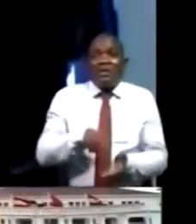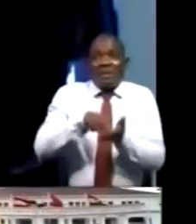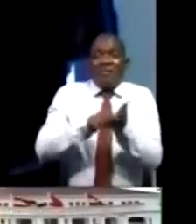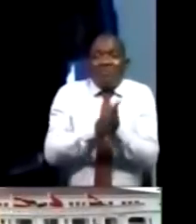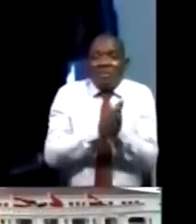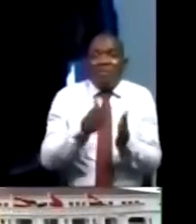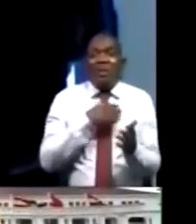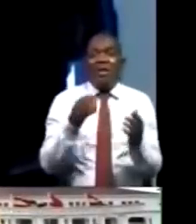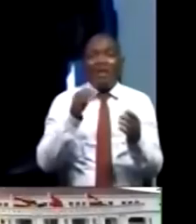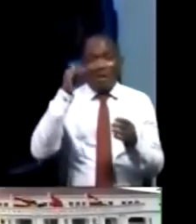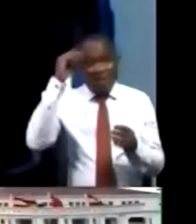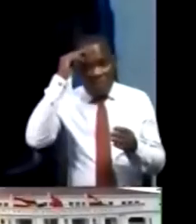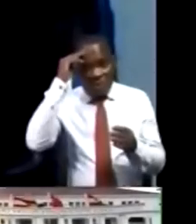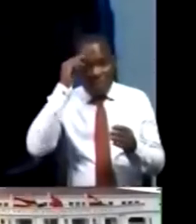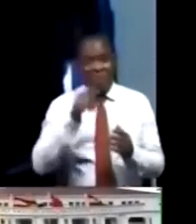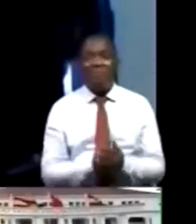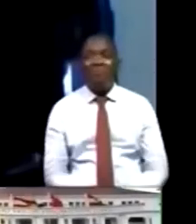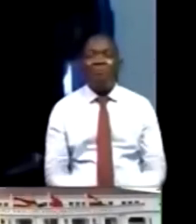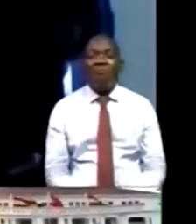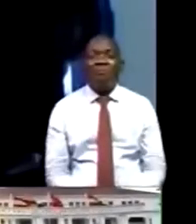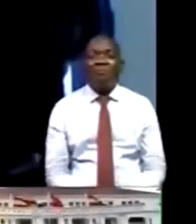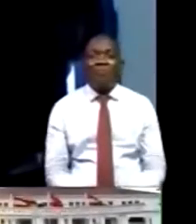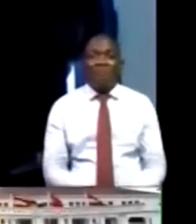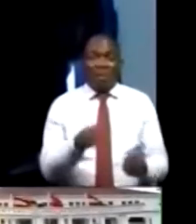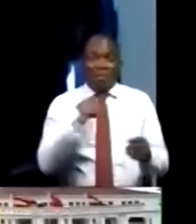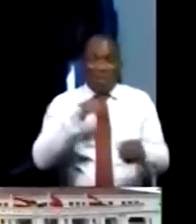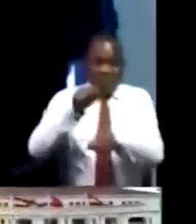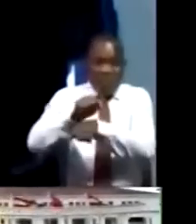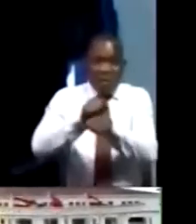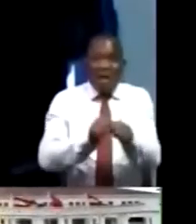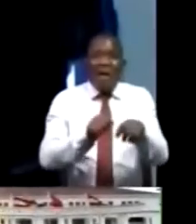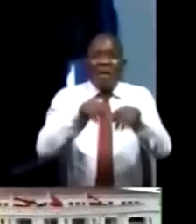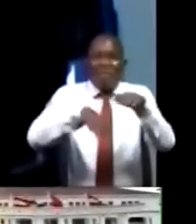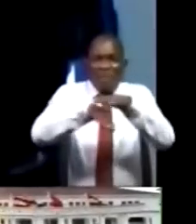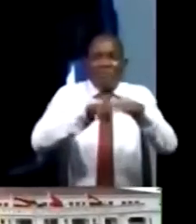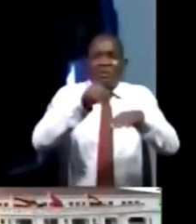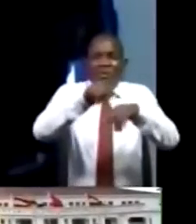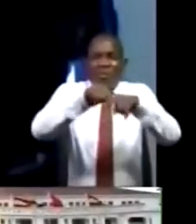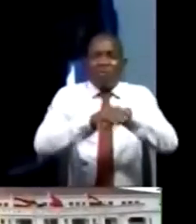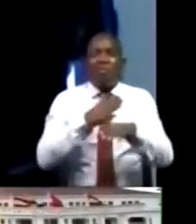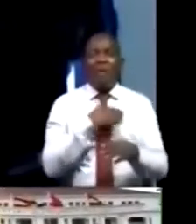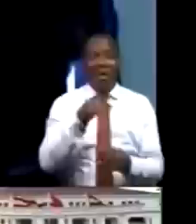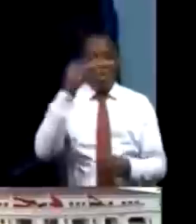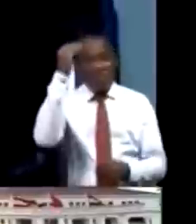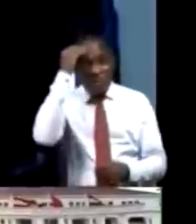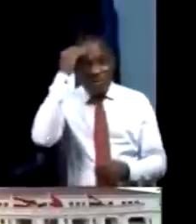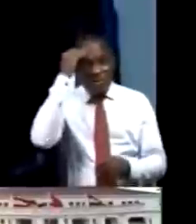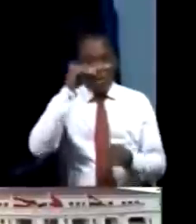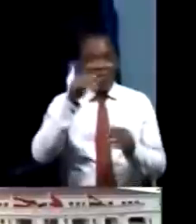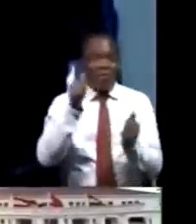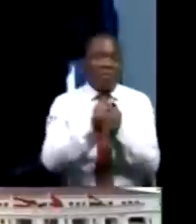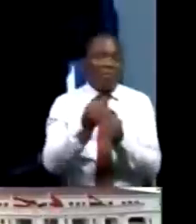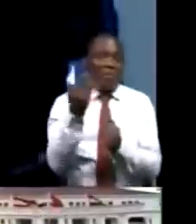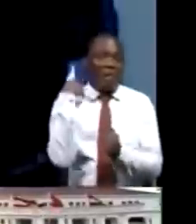candidate, my presidential candidate. And I did it based on my knowledge, past